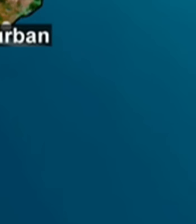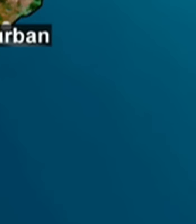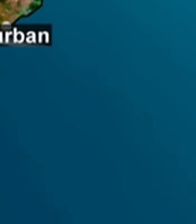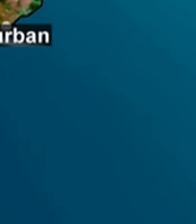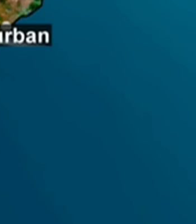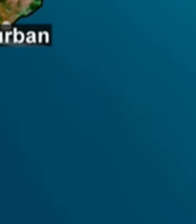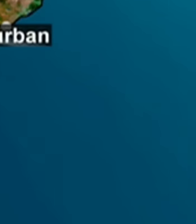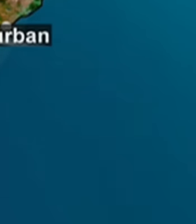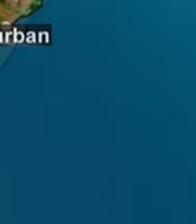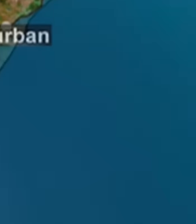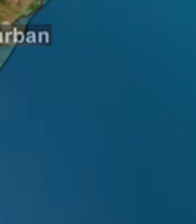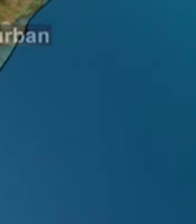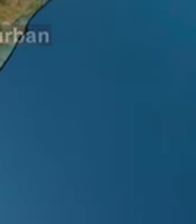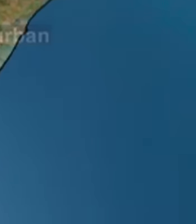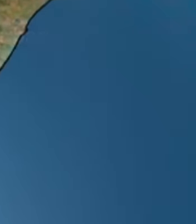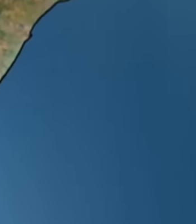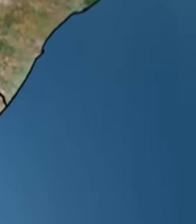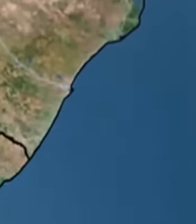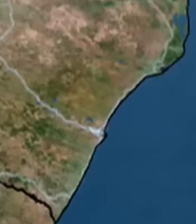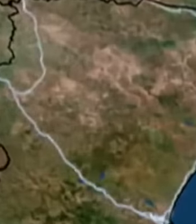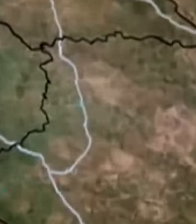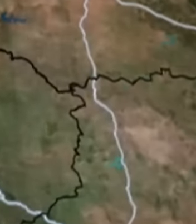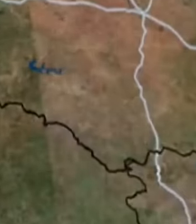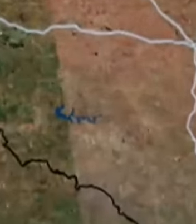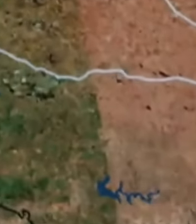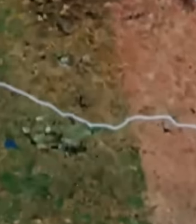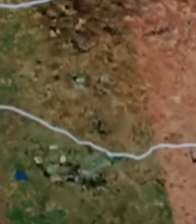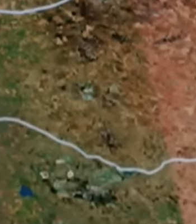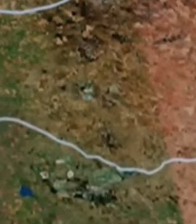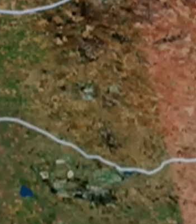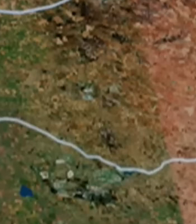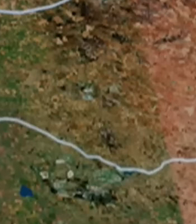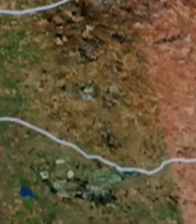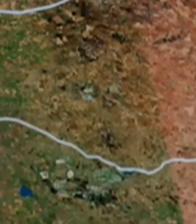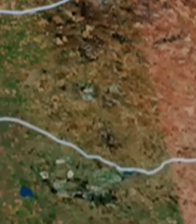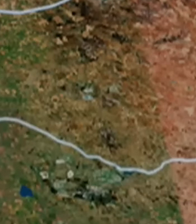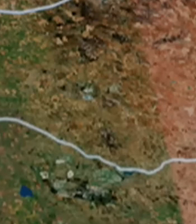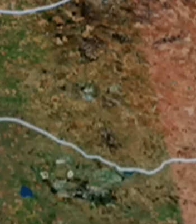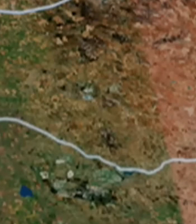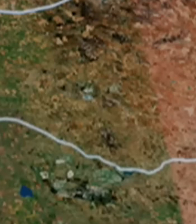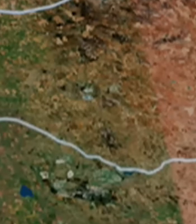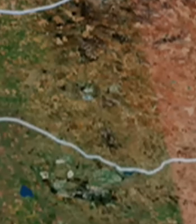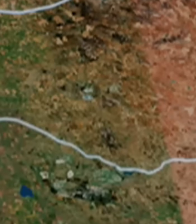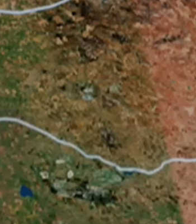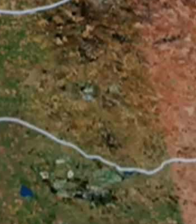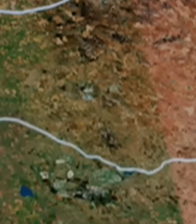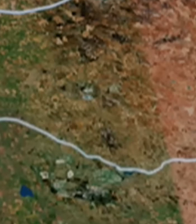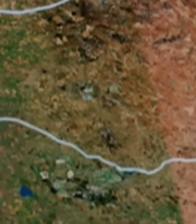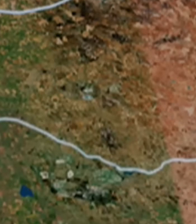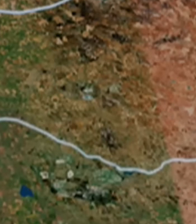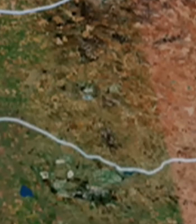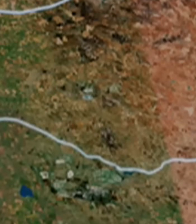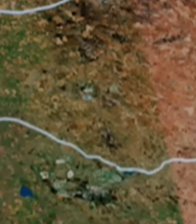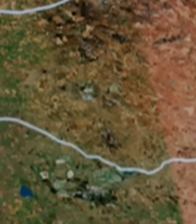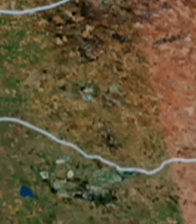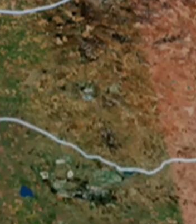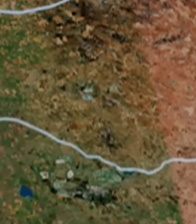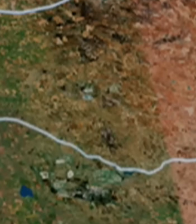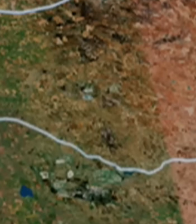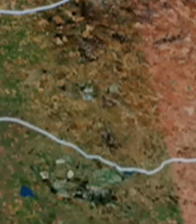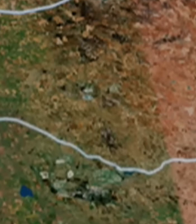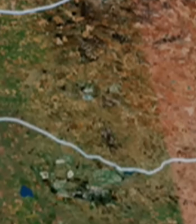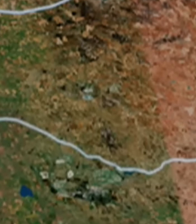ka boholong ba Freestata di tule tse kgethileng sa tse salba le hona ka hare Polokwane ha di rateng teng mahloki di ala ha se motho boholo ba Freestata o hlakile hore ho tlahle ho tshetse ba